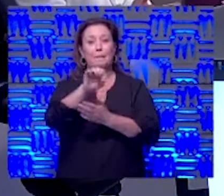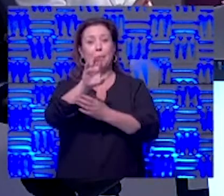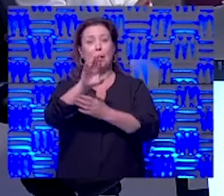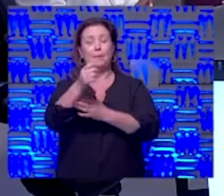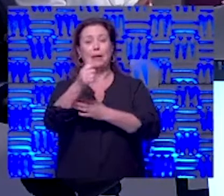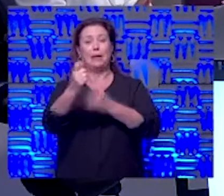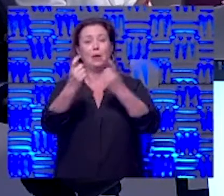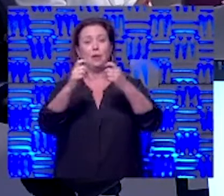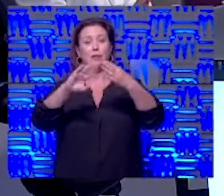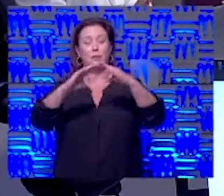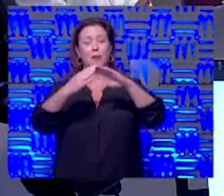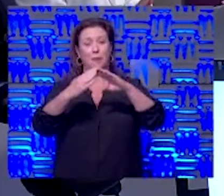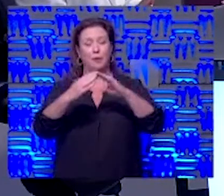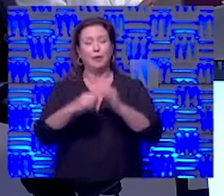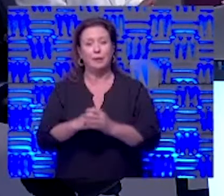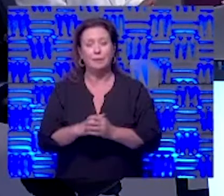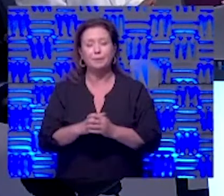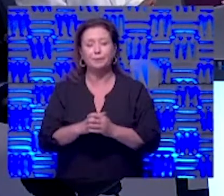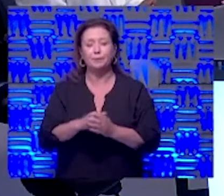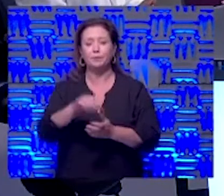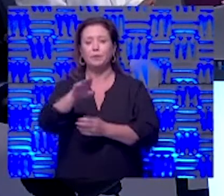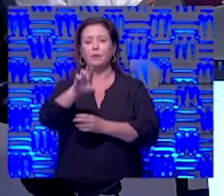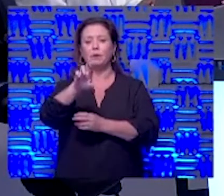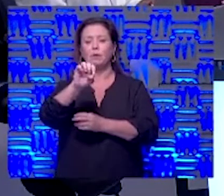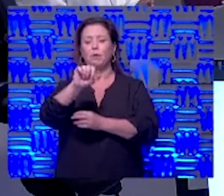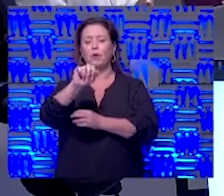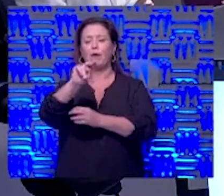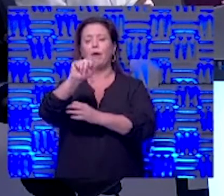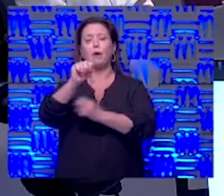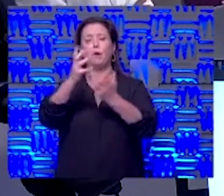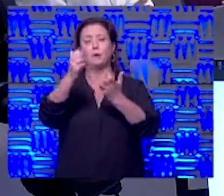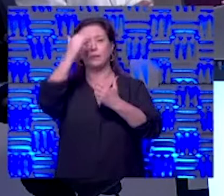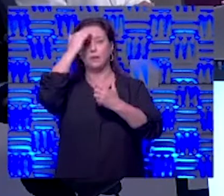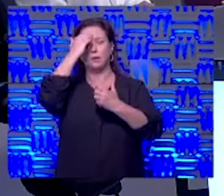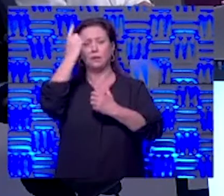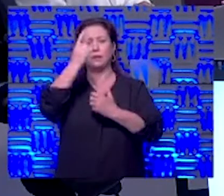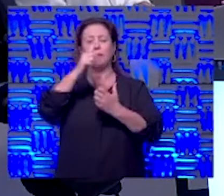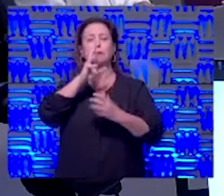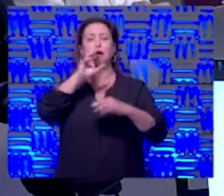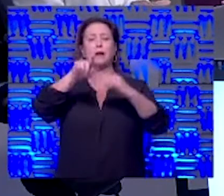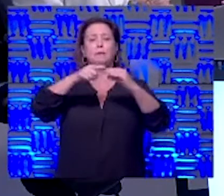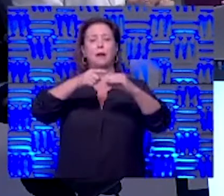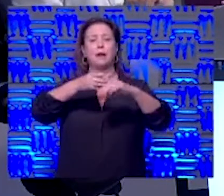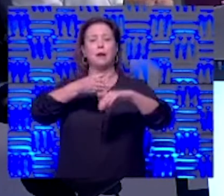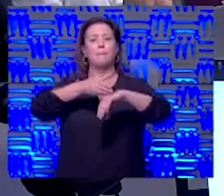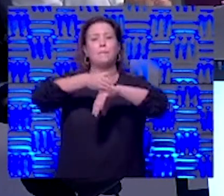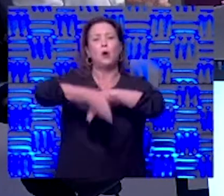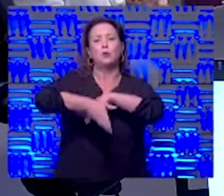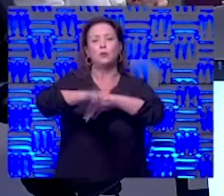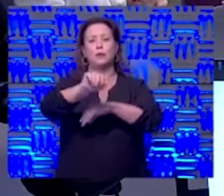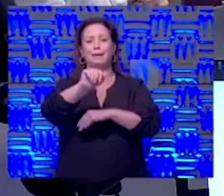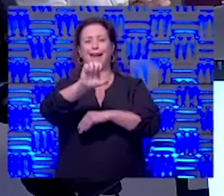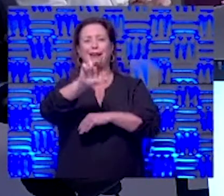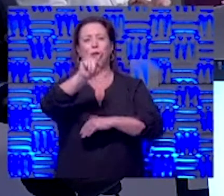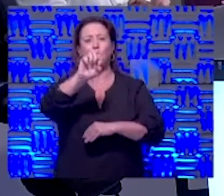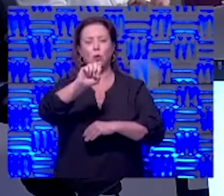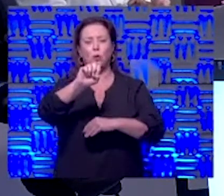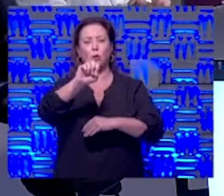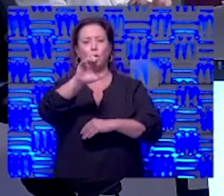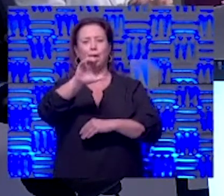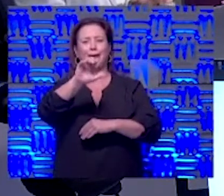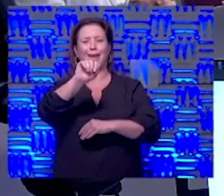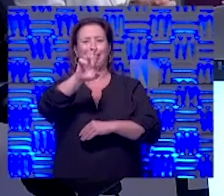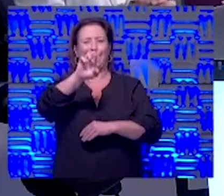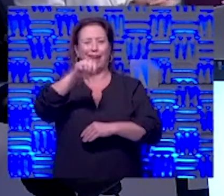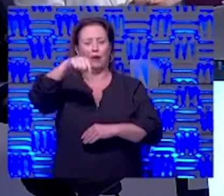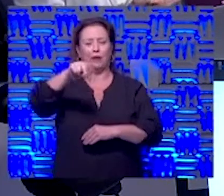have questions from the community? We do. Brianna wants to know, can someone please address post-acute care for COVID patients in